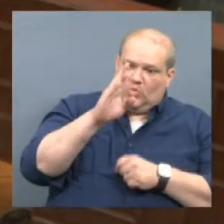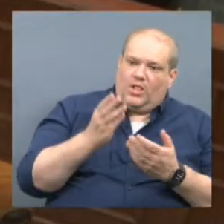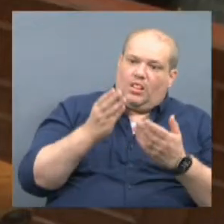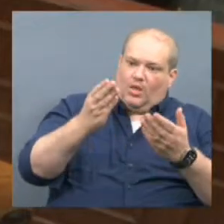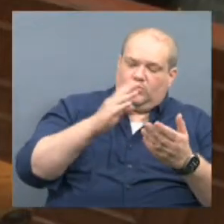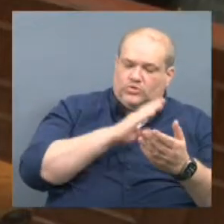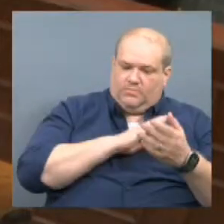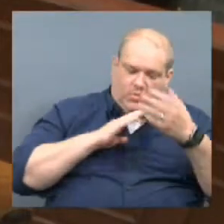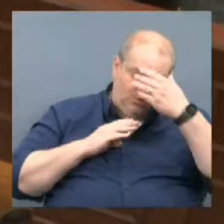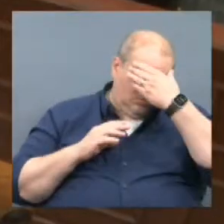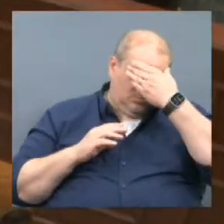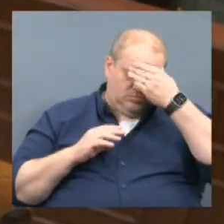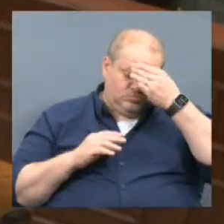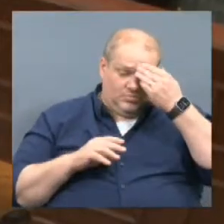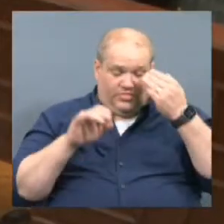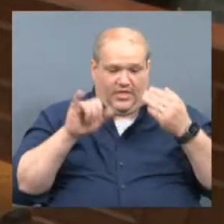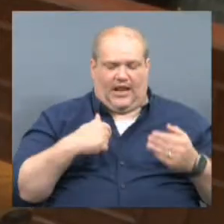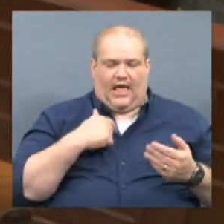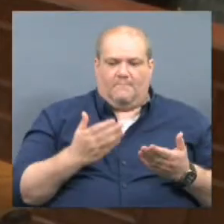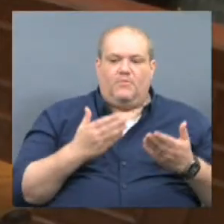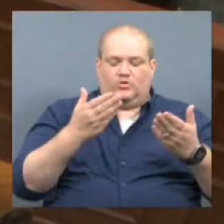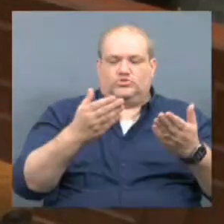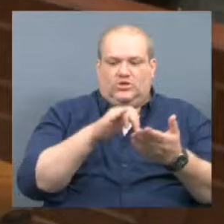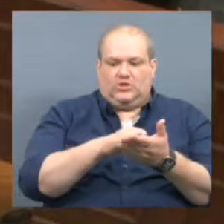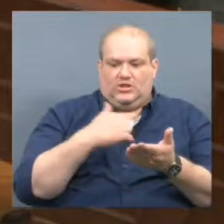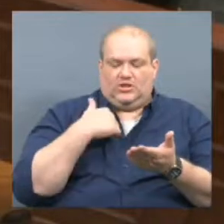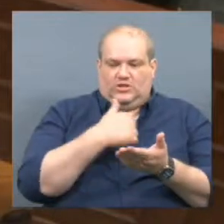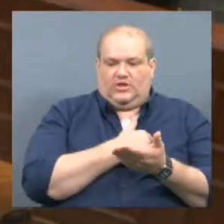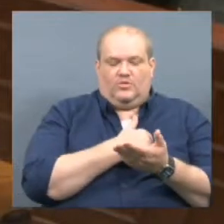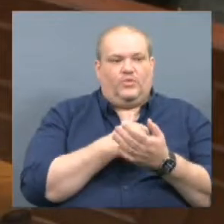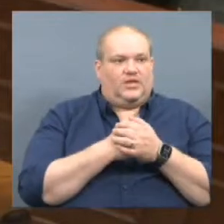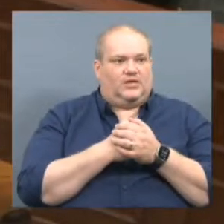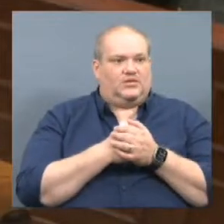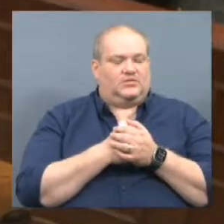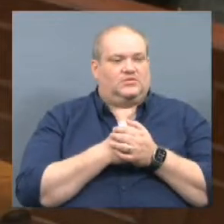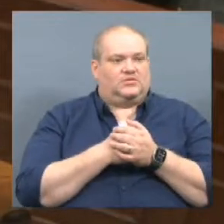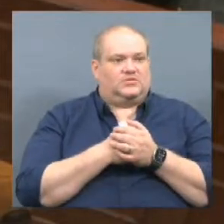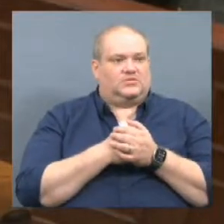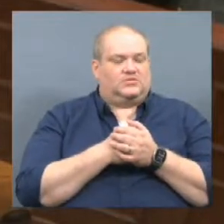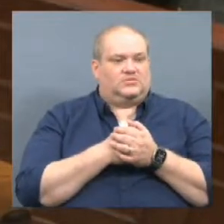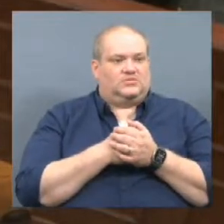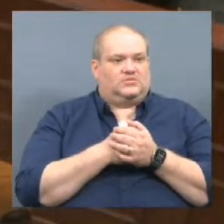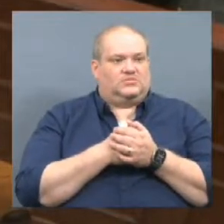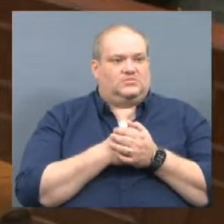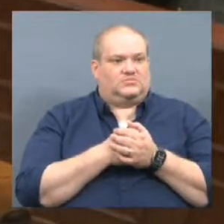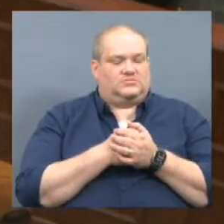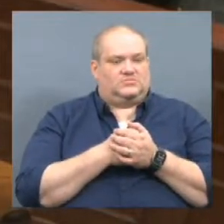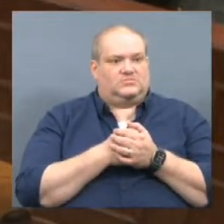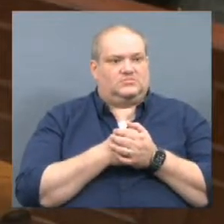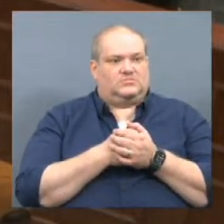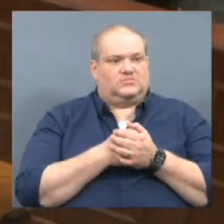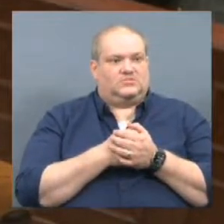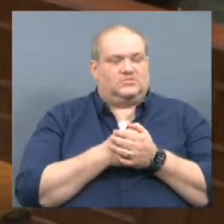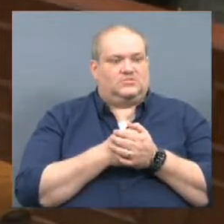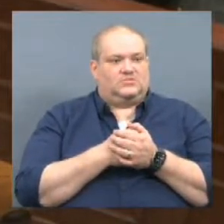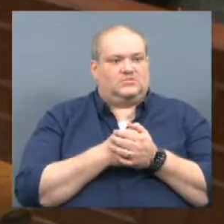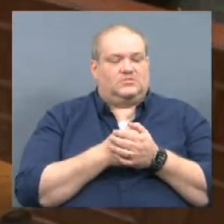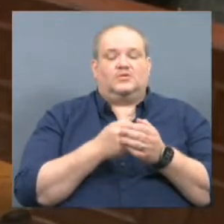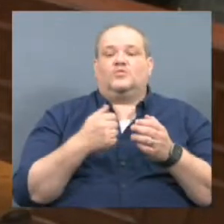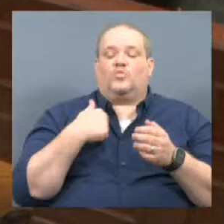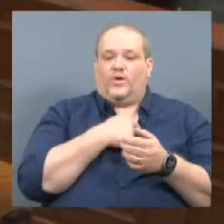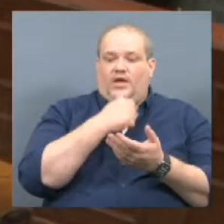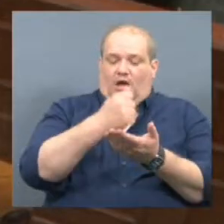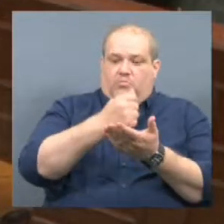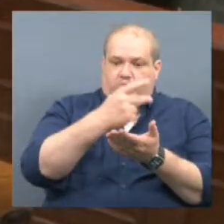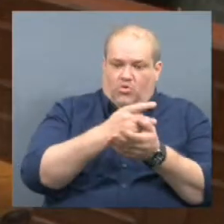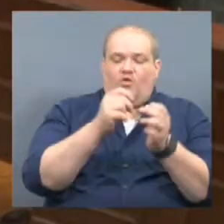so. Thank you. So with that, I want to make a motion that we approve. Or what's the with staff recommendations. So